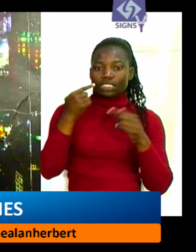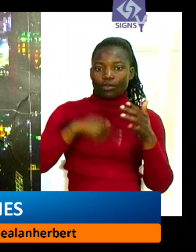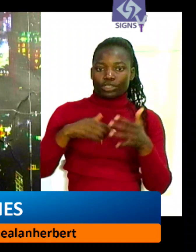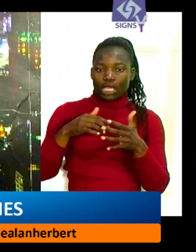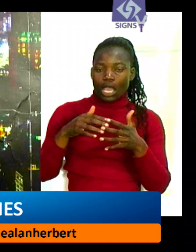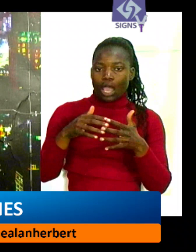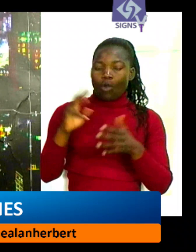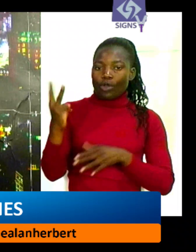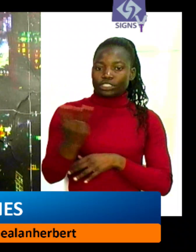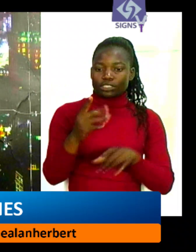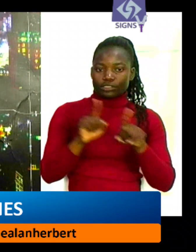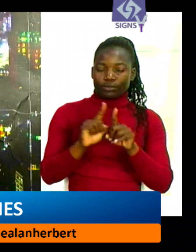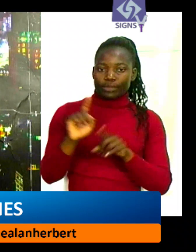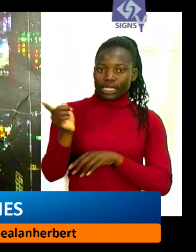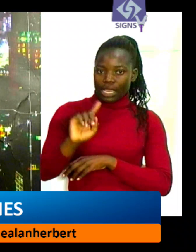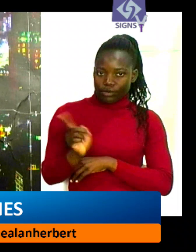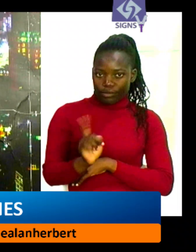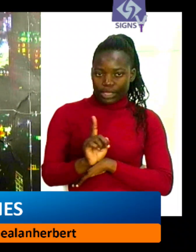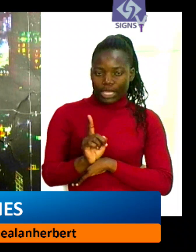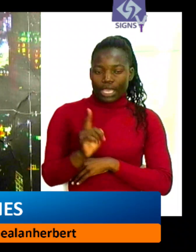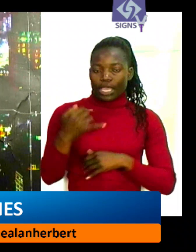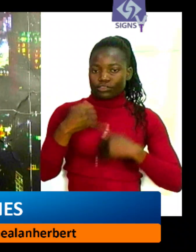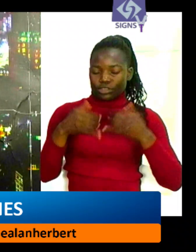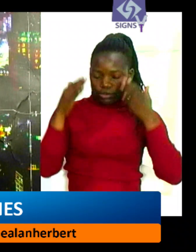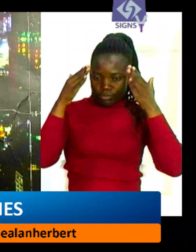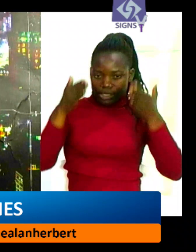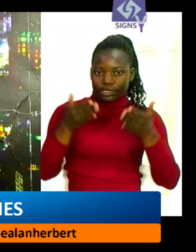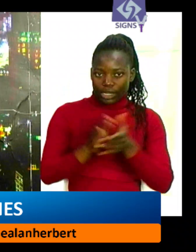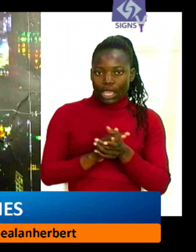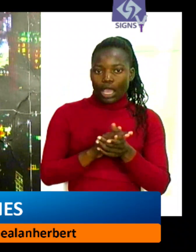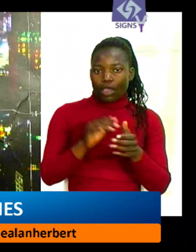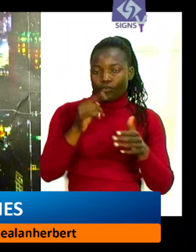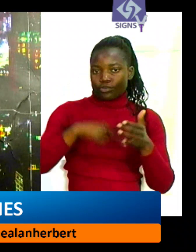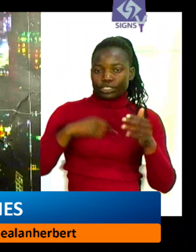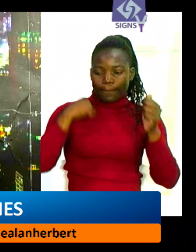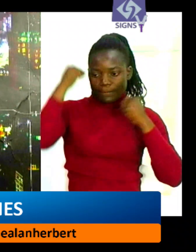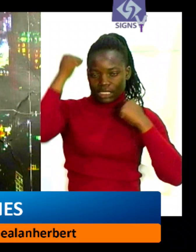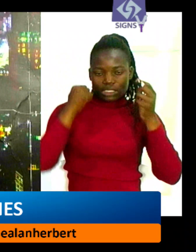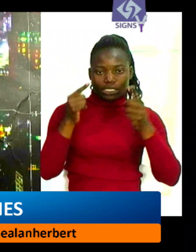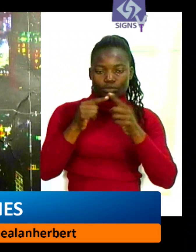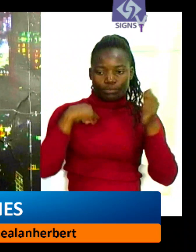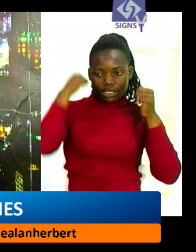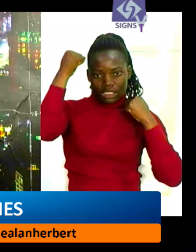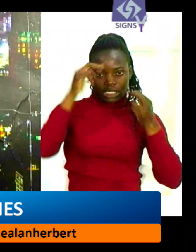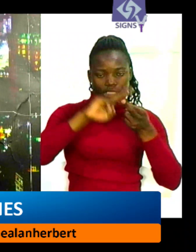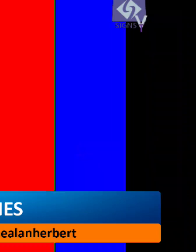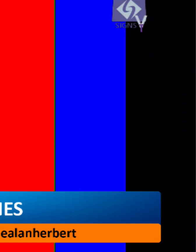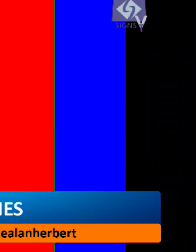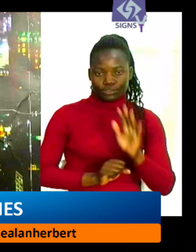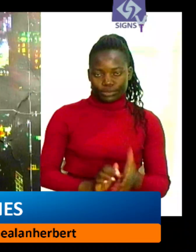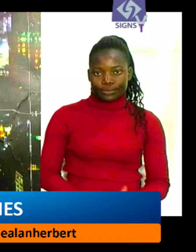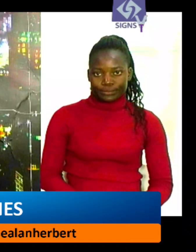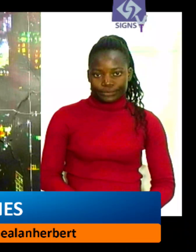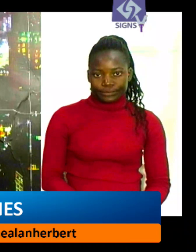counterpart Lloyd Austin, said Washington and Nairobi enjoy shared commitments beyond the military-to-military relations.